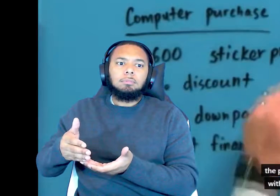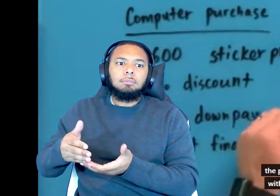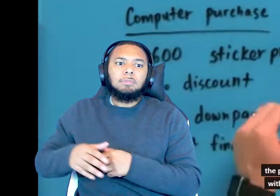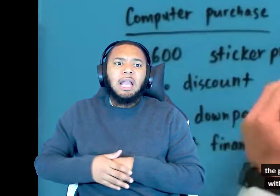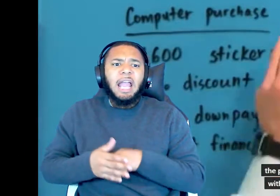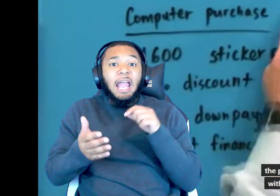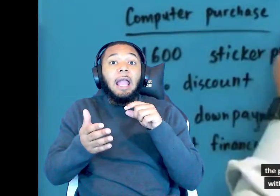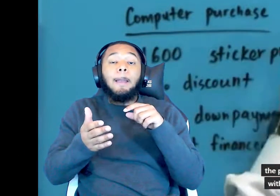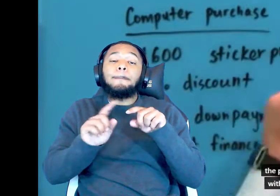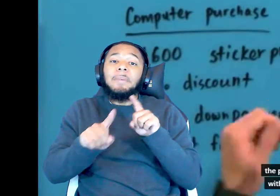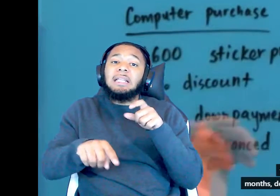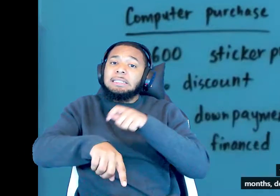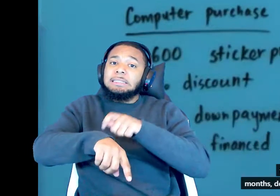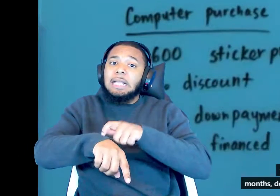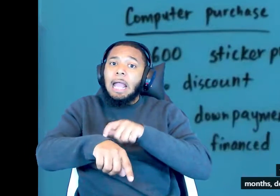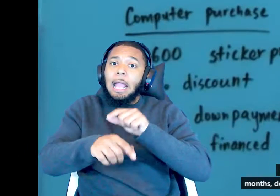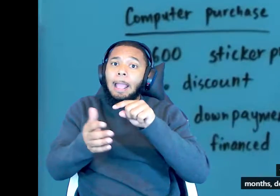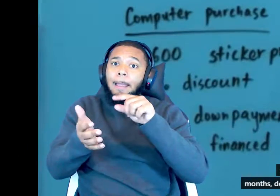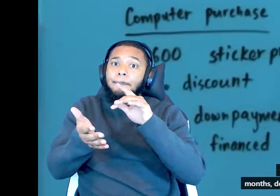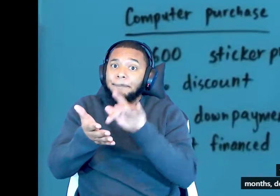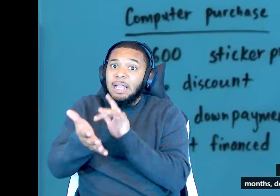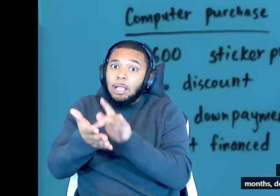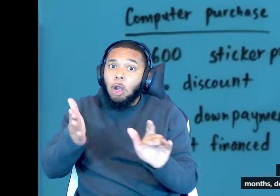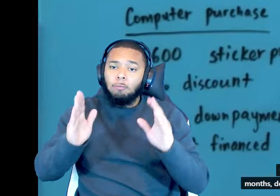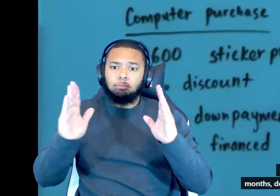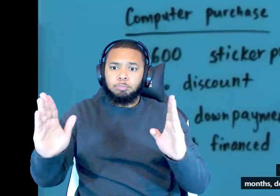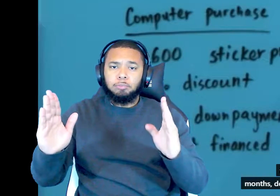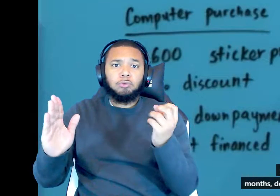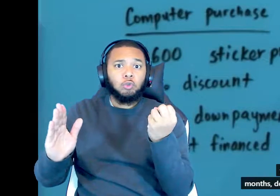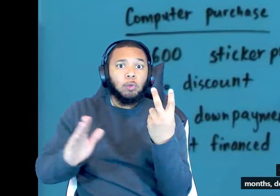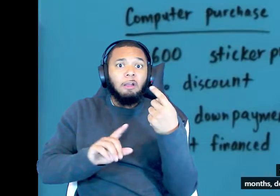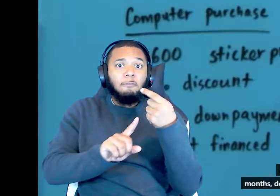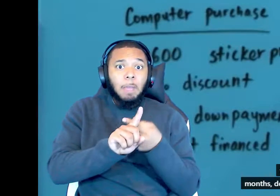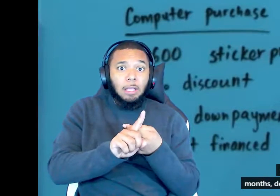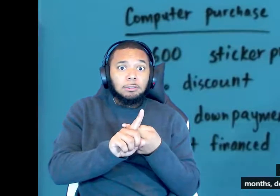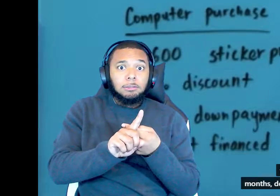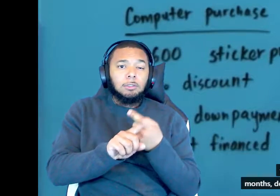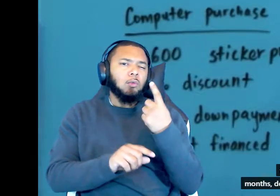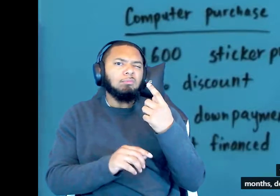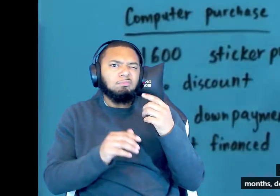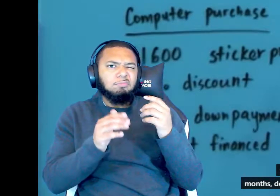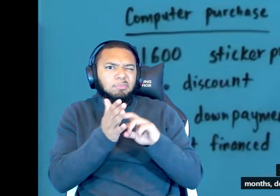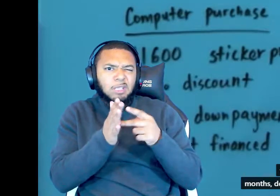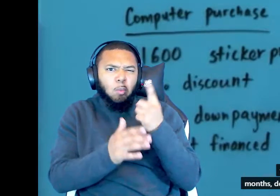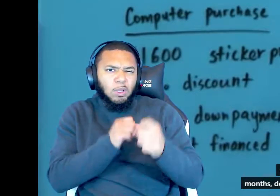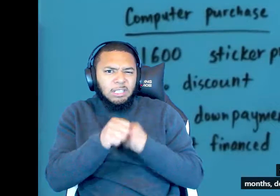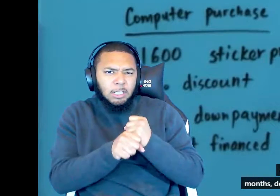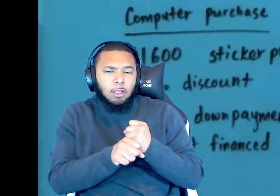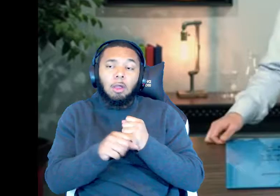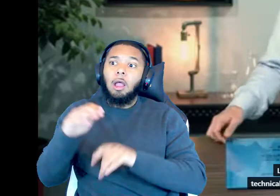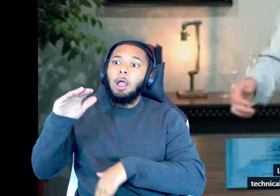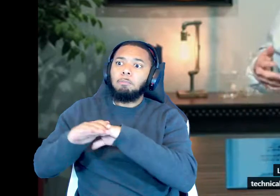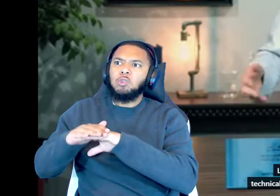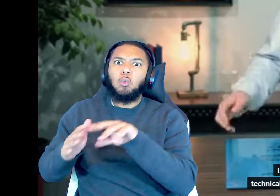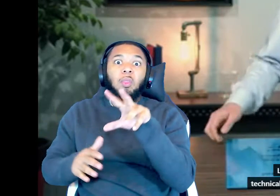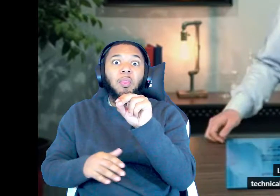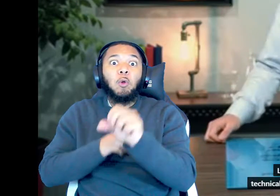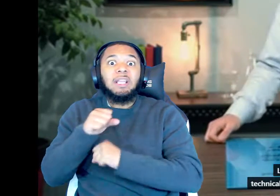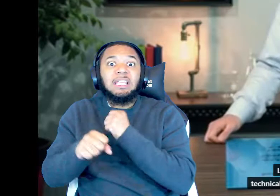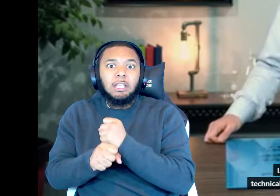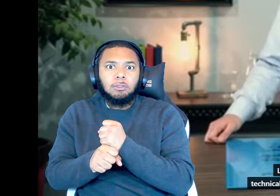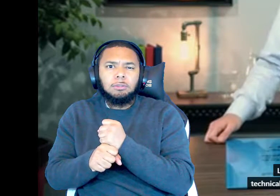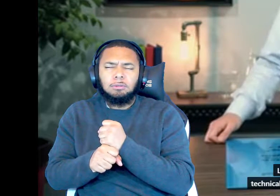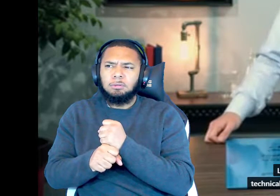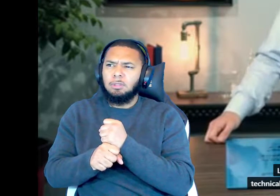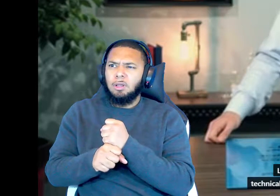year, about 12 months, all the way up to 30 years, 360 months, depending on how large the purchase is. Like if you buy a